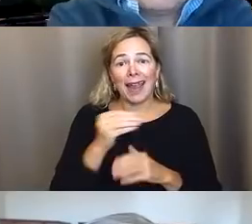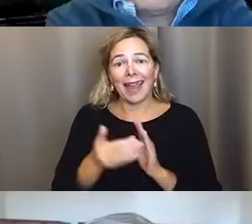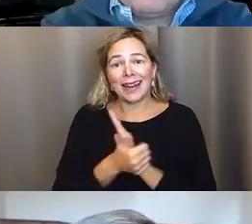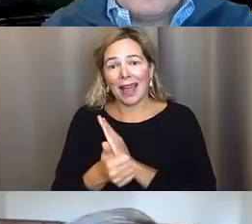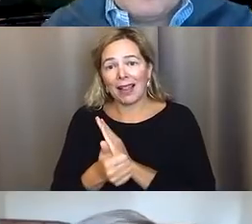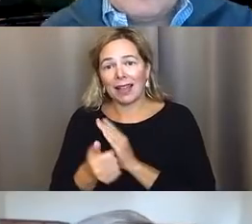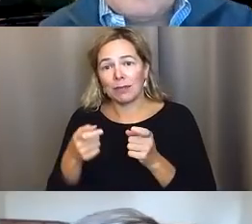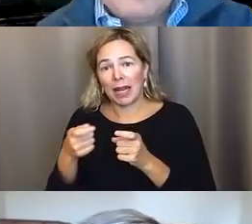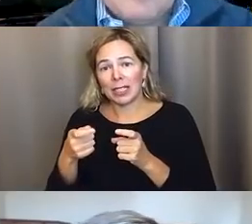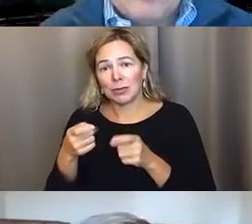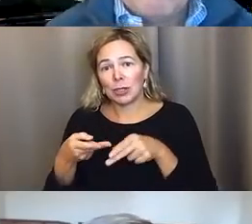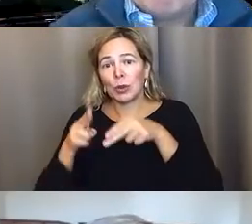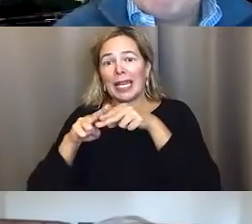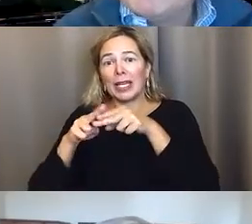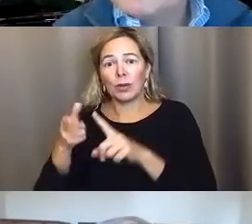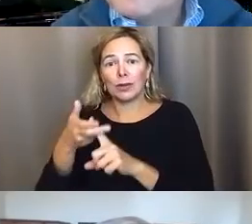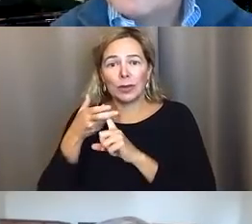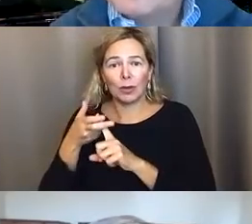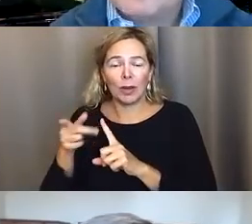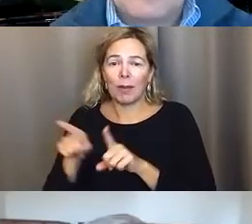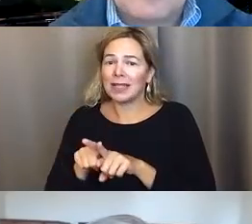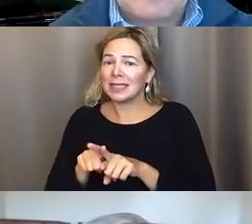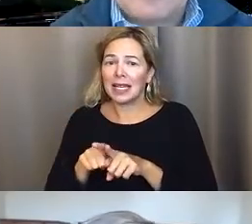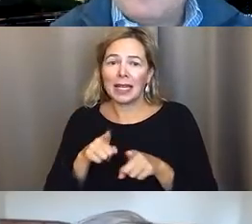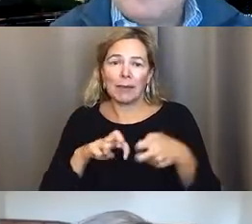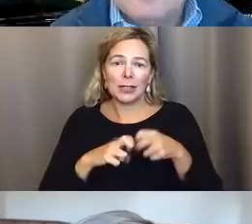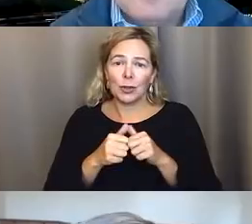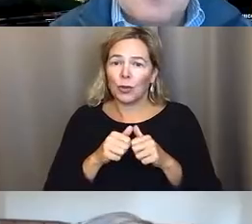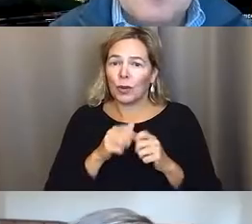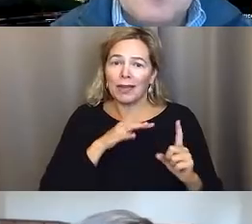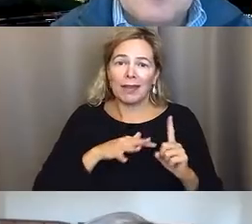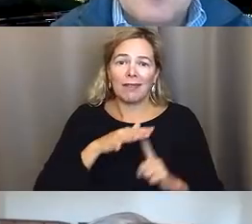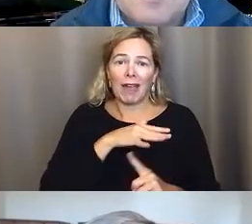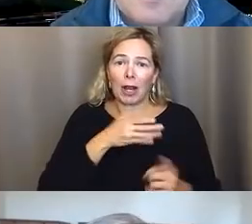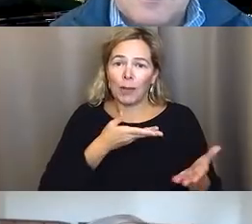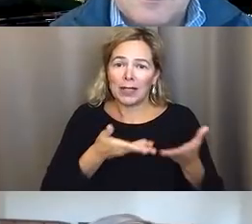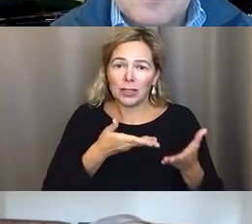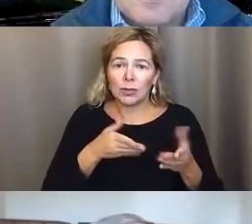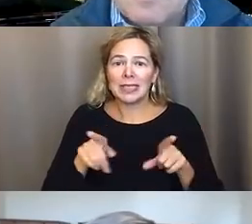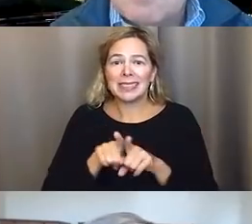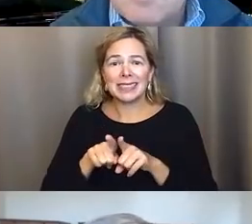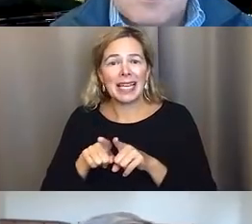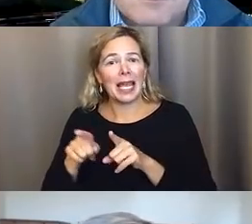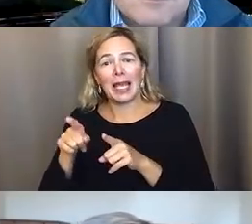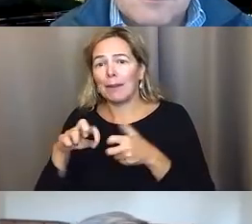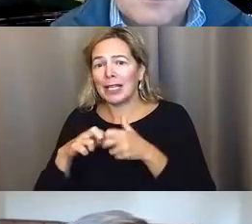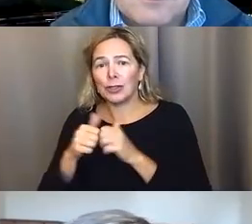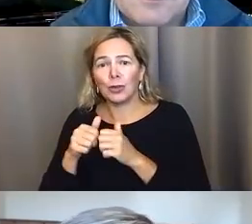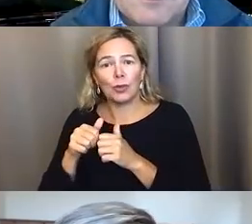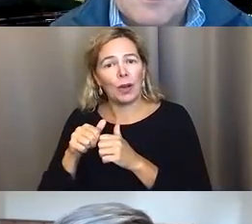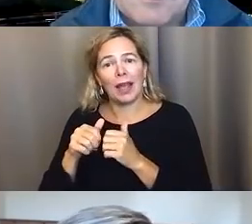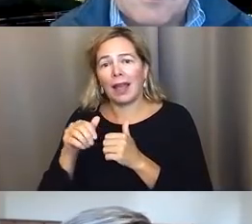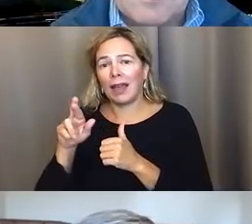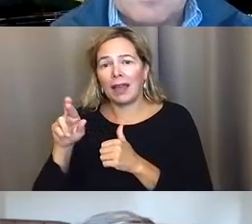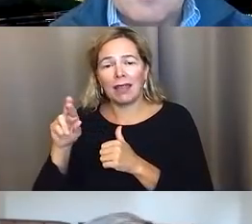recruitment there. But we have the same issue with environmental services, have the same issue with radiology techs, have the same